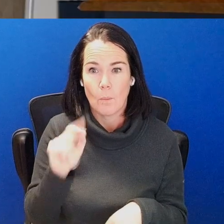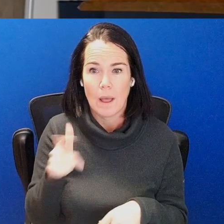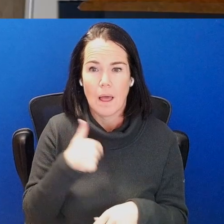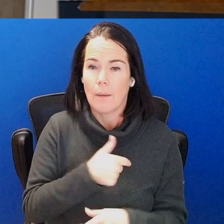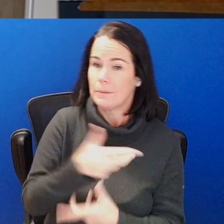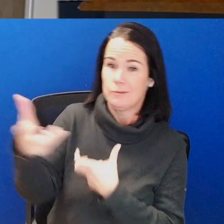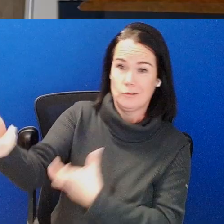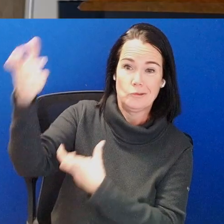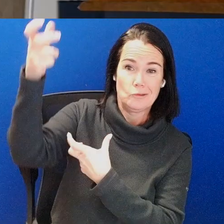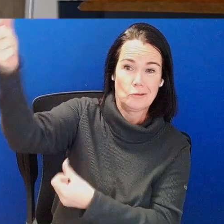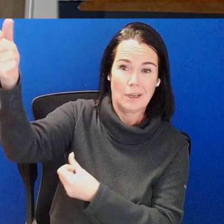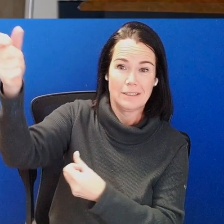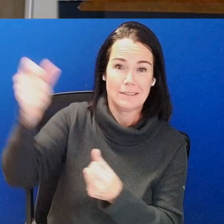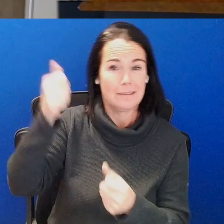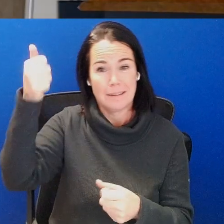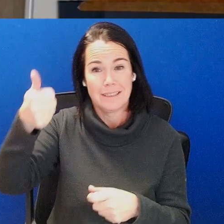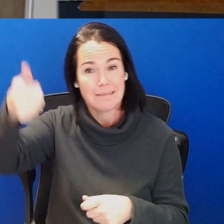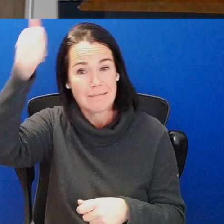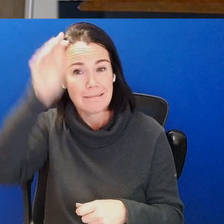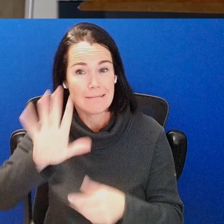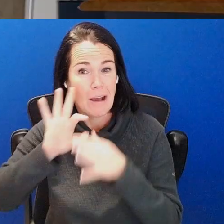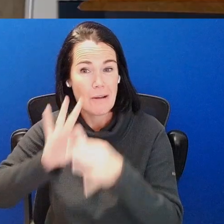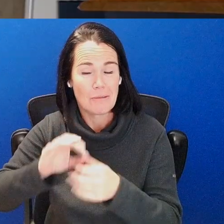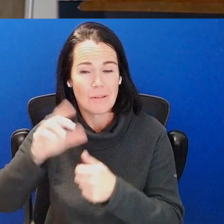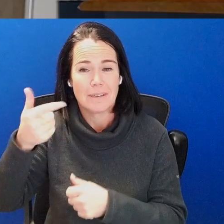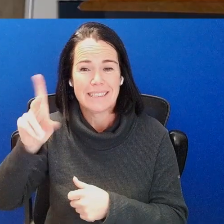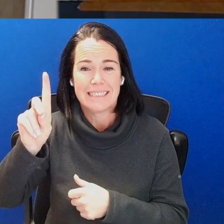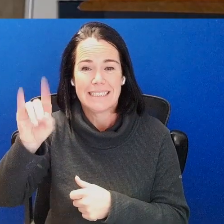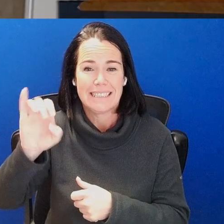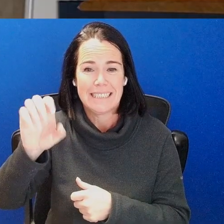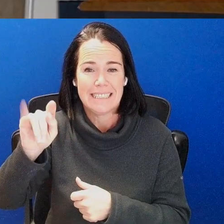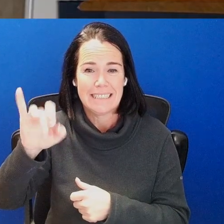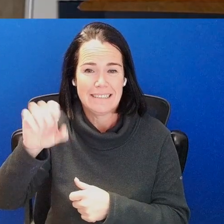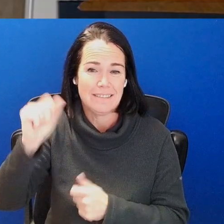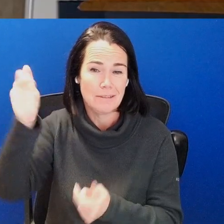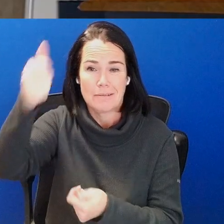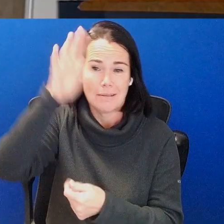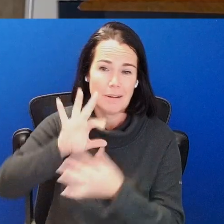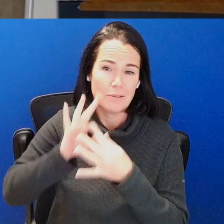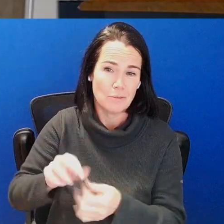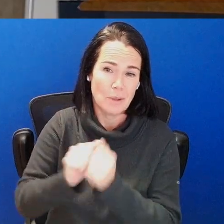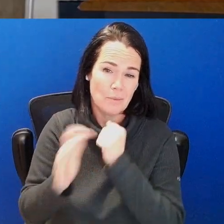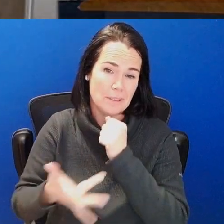Well, we're just going to trust in the deities of tech.